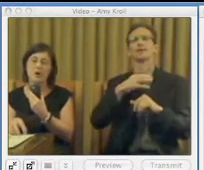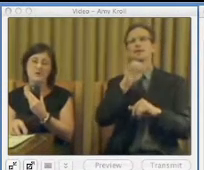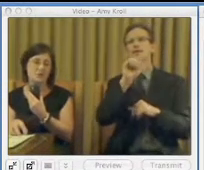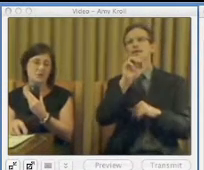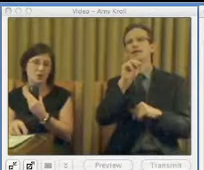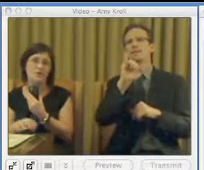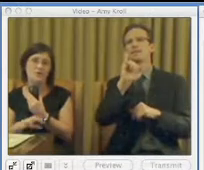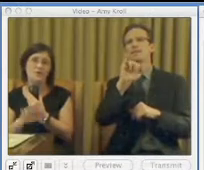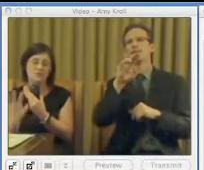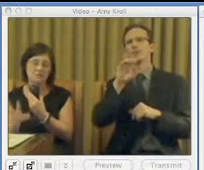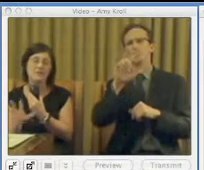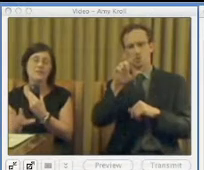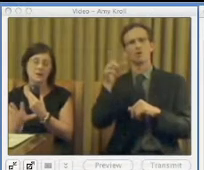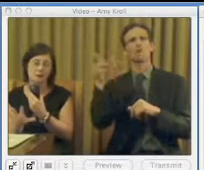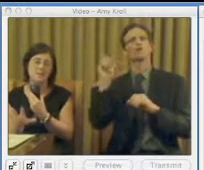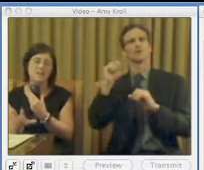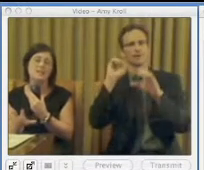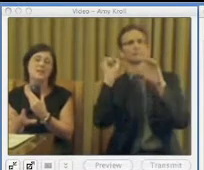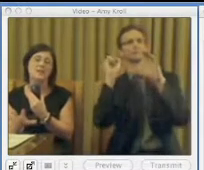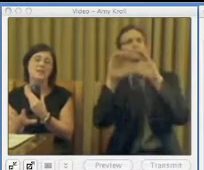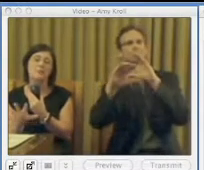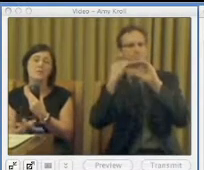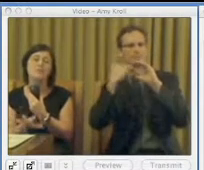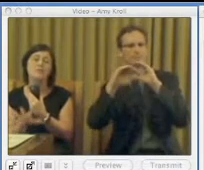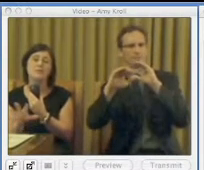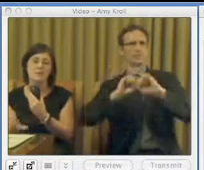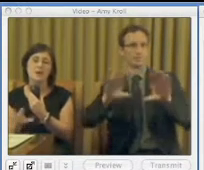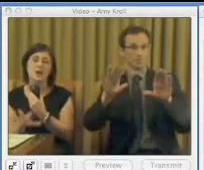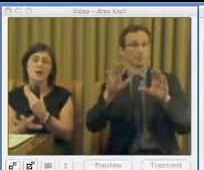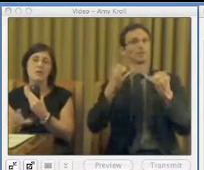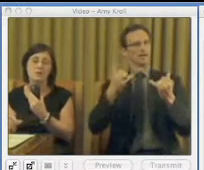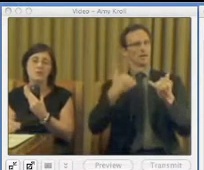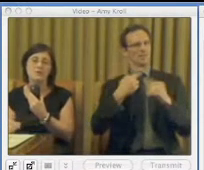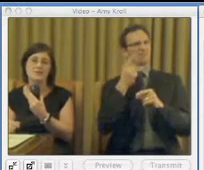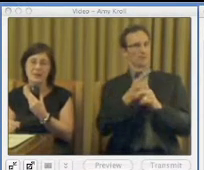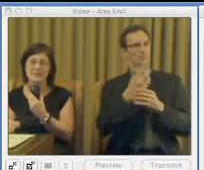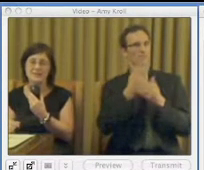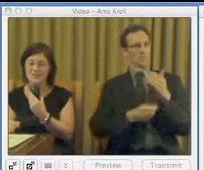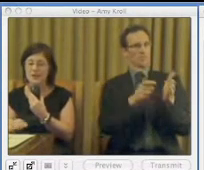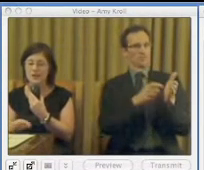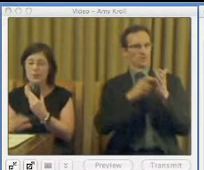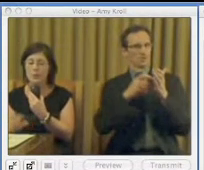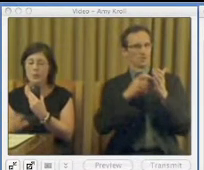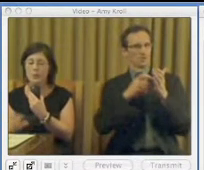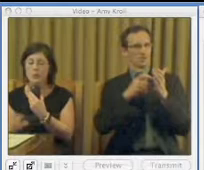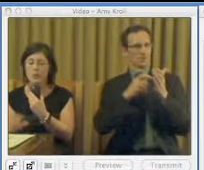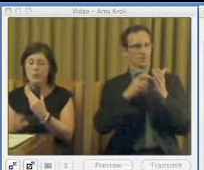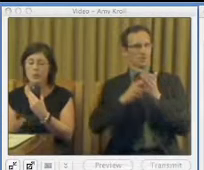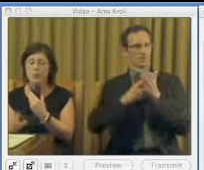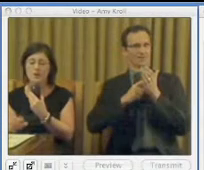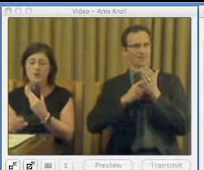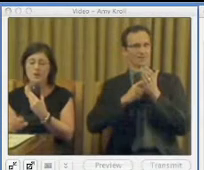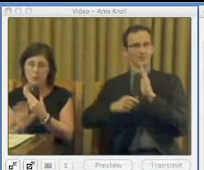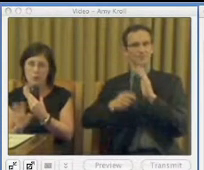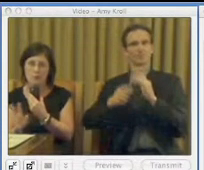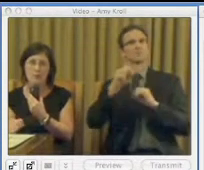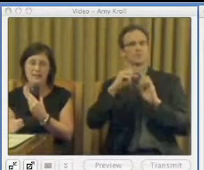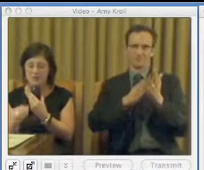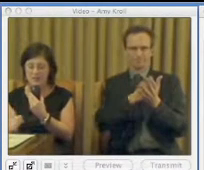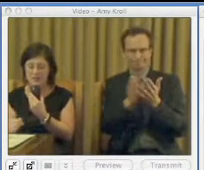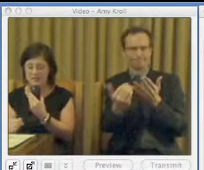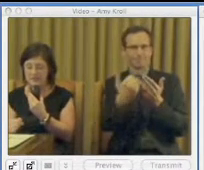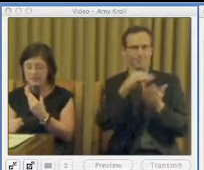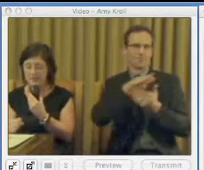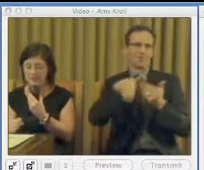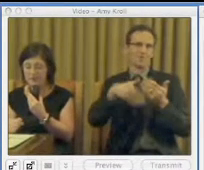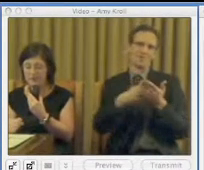Amy and that can be passed on to you. So there is an updated copy of both of those chapters where you can actually